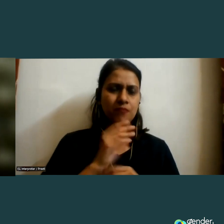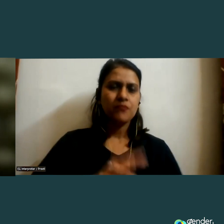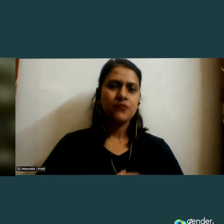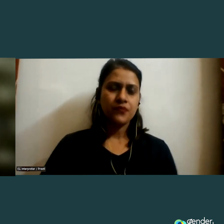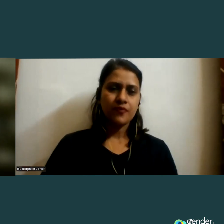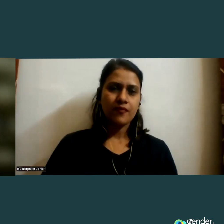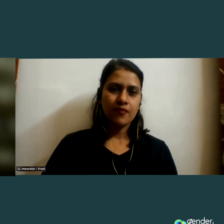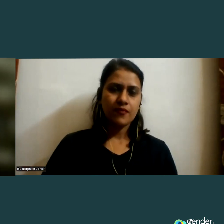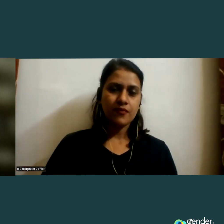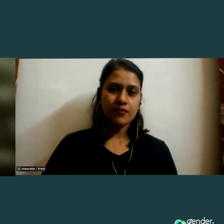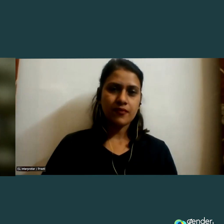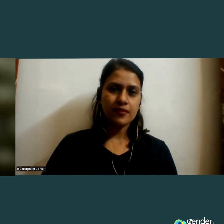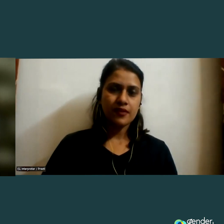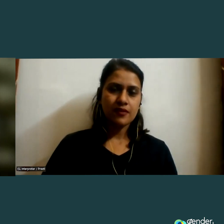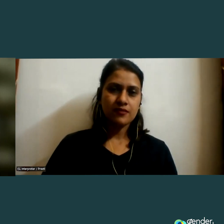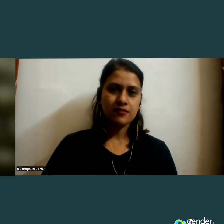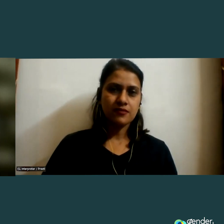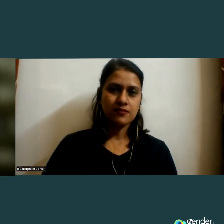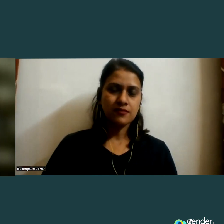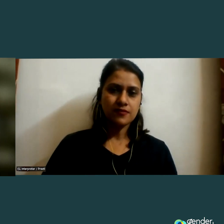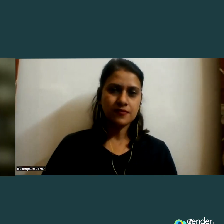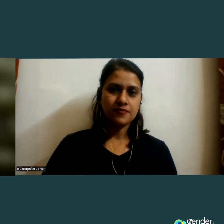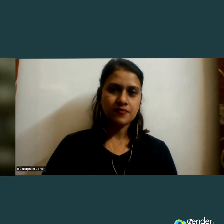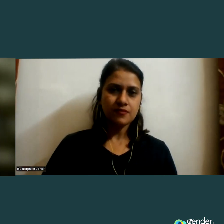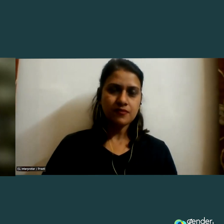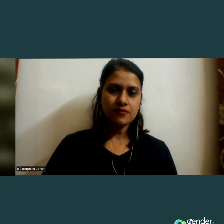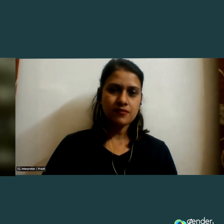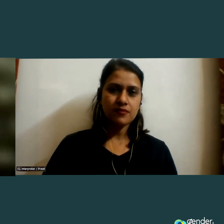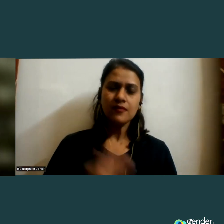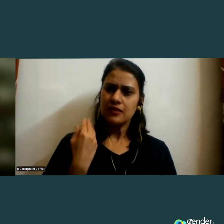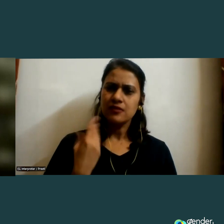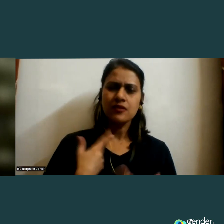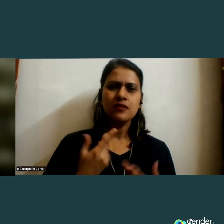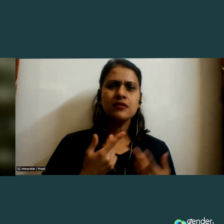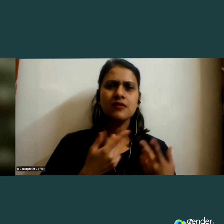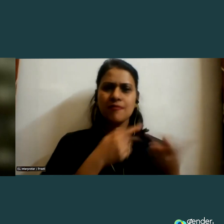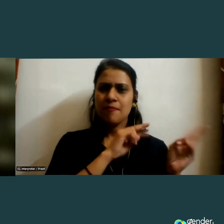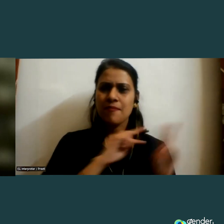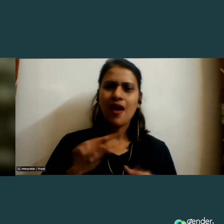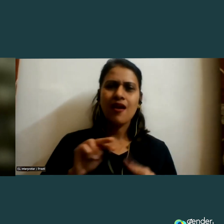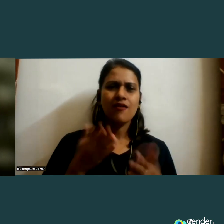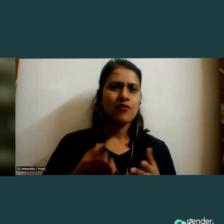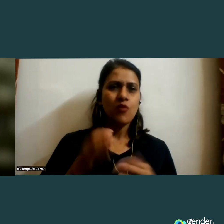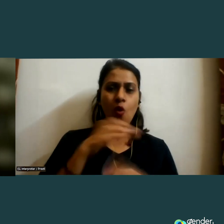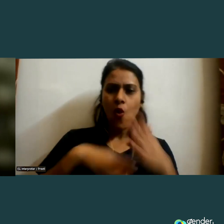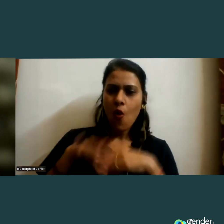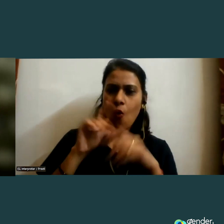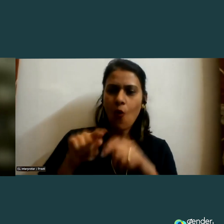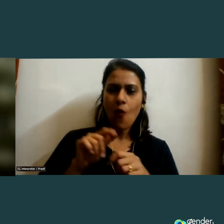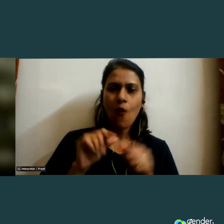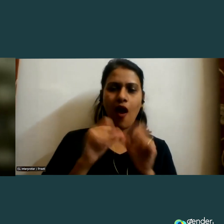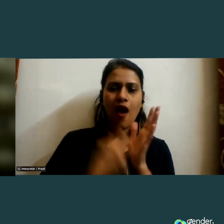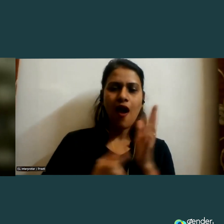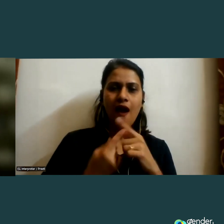that, I've just come back from our organization hosted an arts festival in